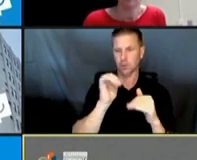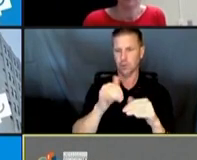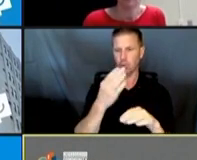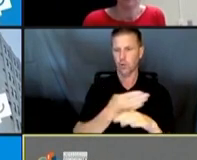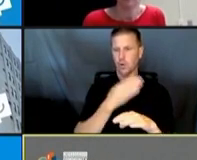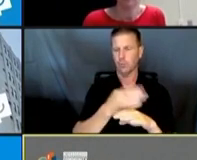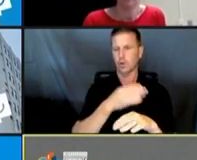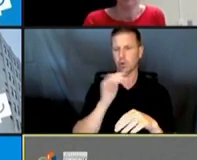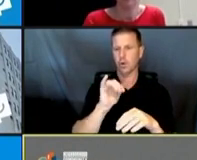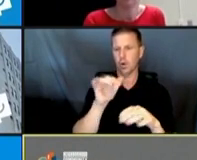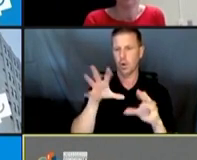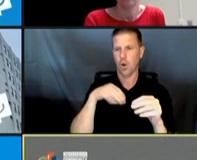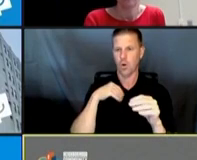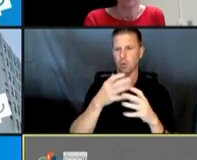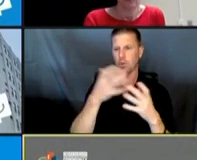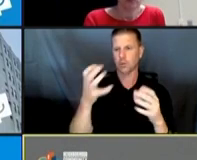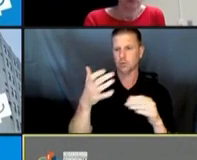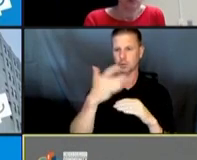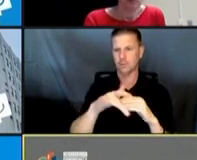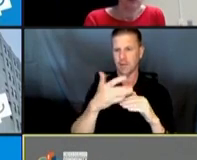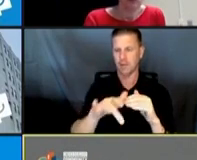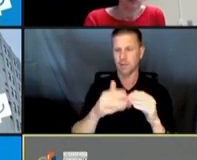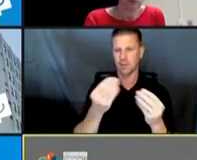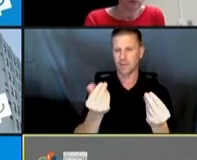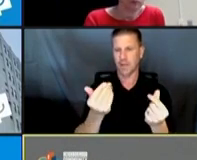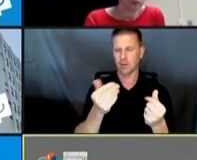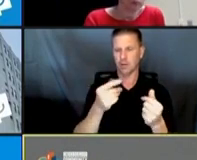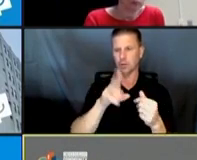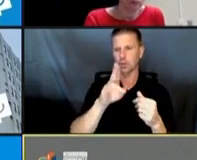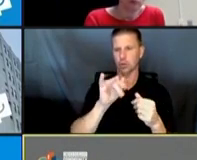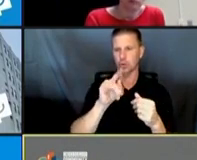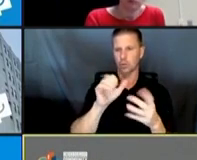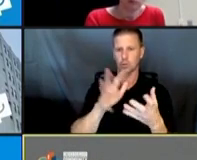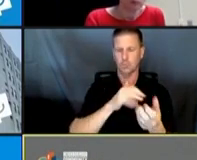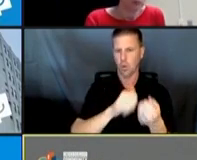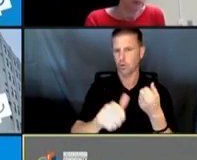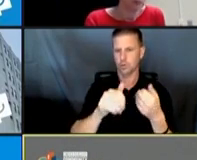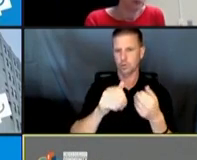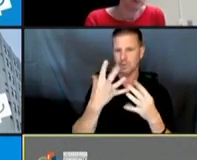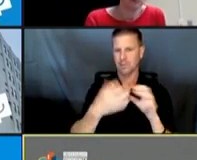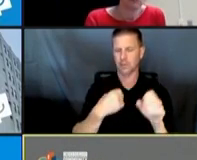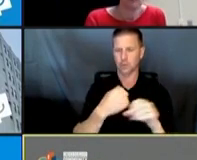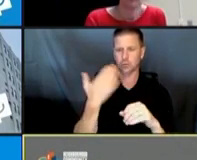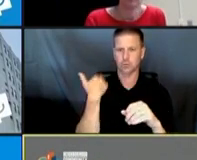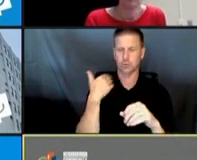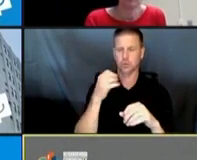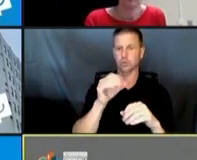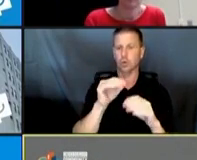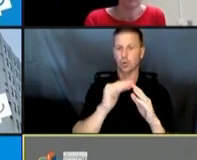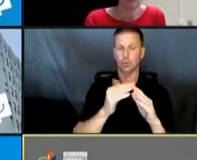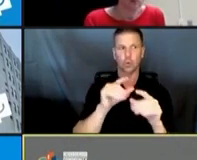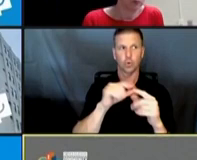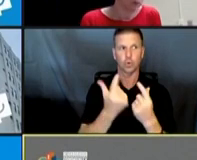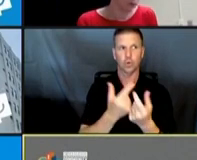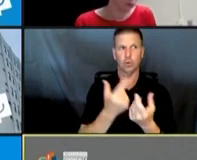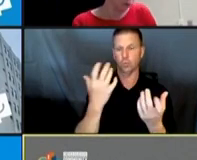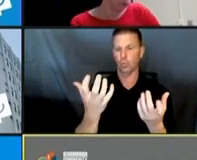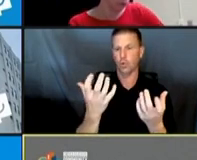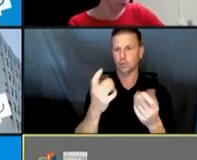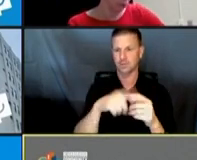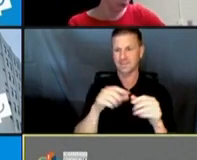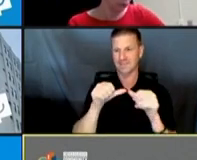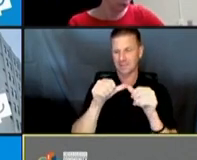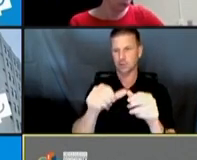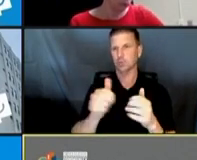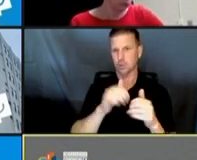also owned a bunch of vacant land that there had been units demolished years ago. So the community group wants to continue with